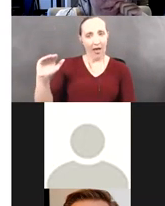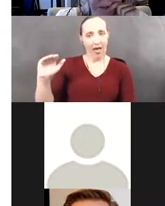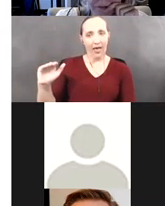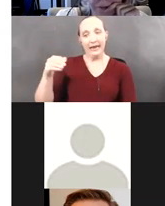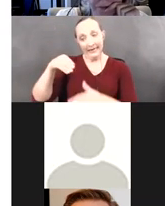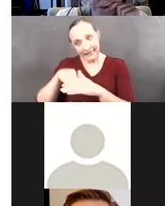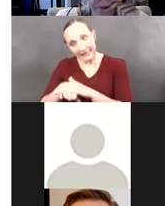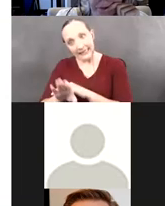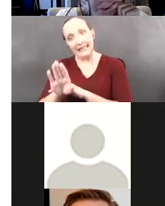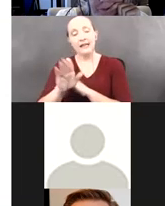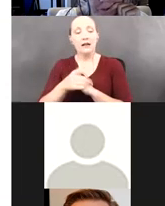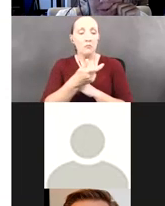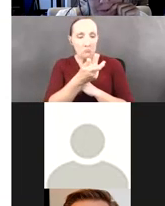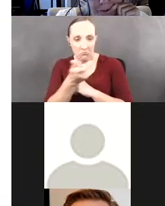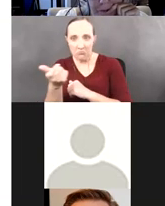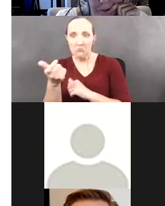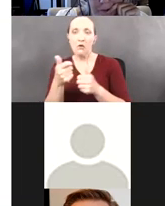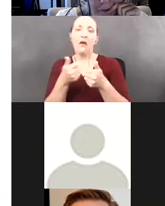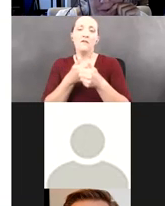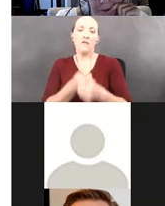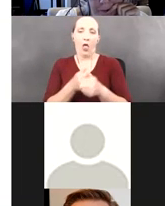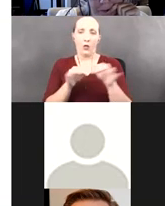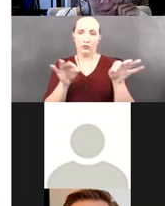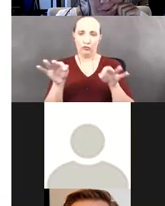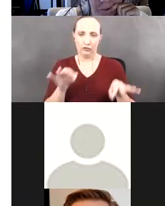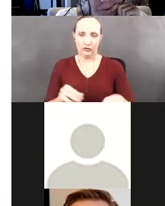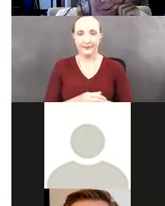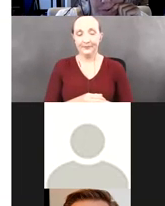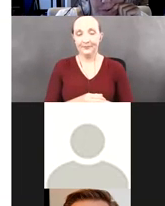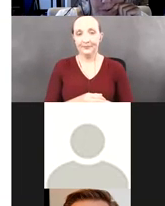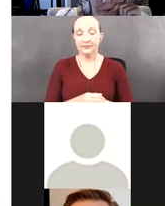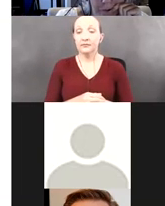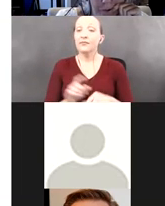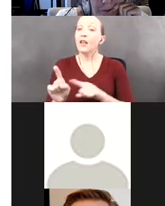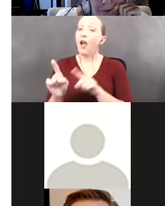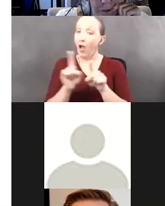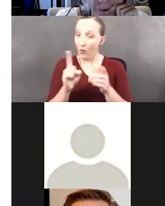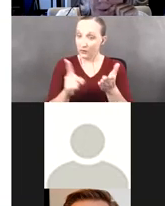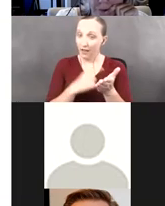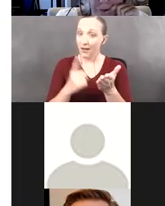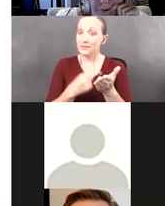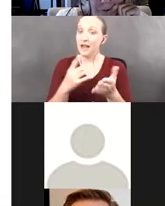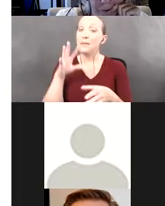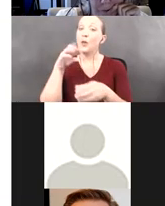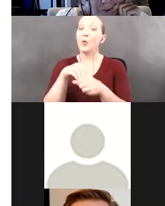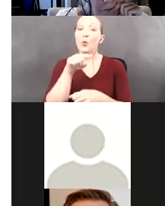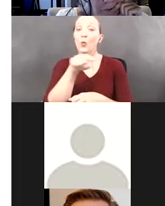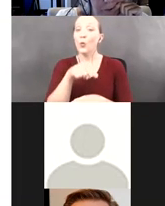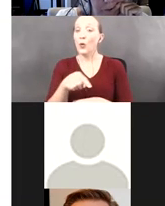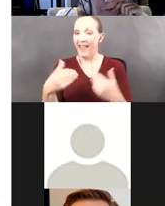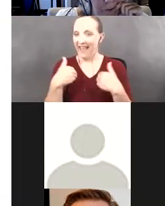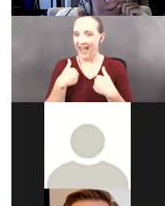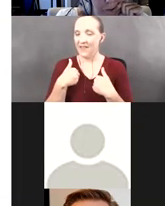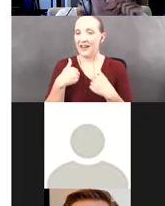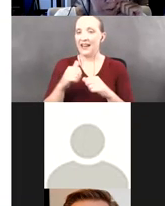follow the directions va a that are abrir on the y su screen. hijo va a seguir las You may also indicaciones en la see pantalla. videos Tal vez that puede ver your student's videos teacher